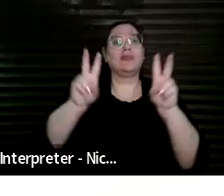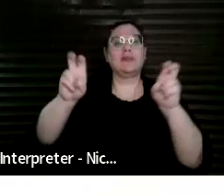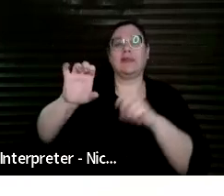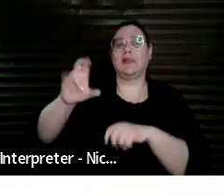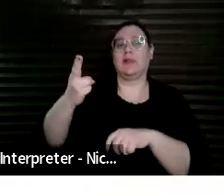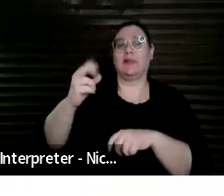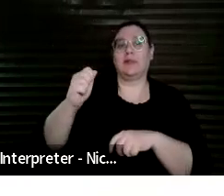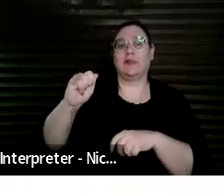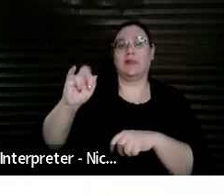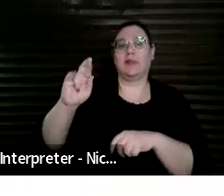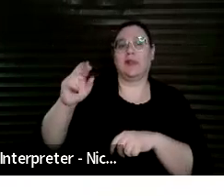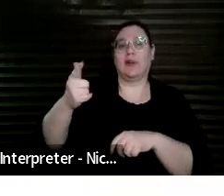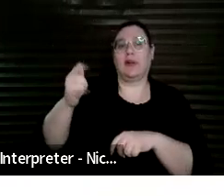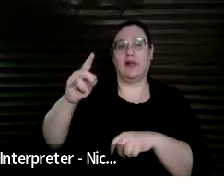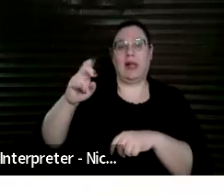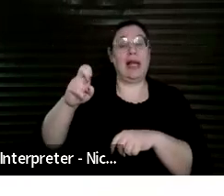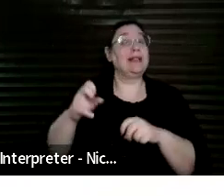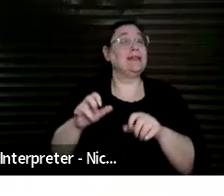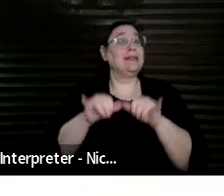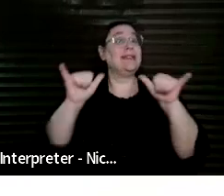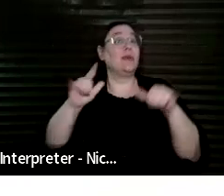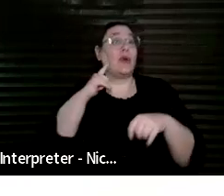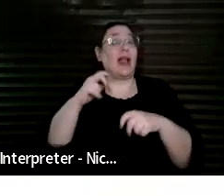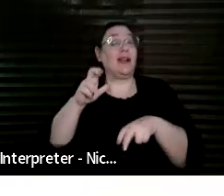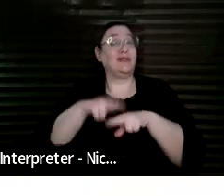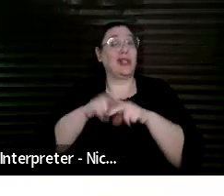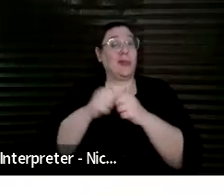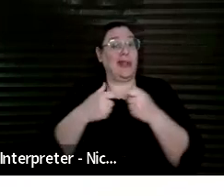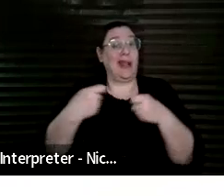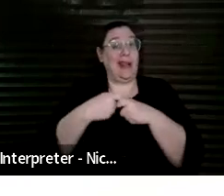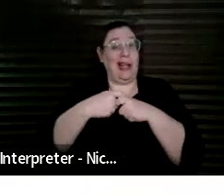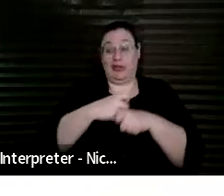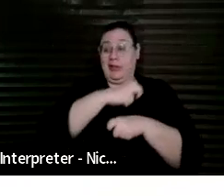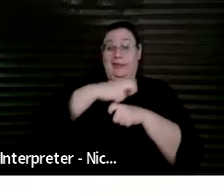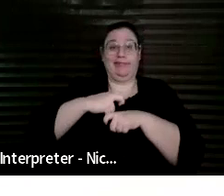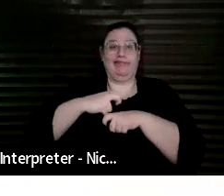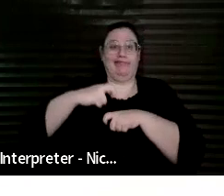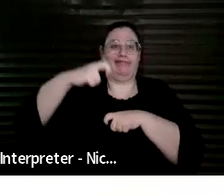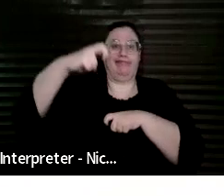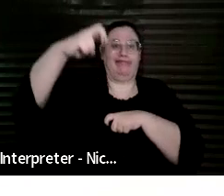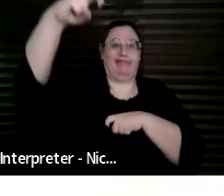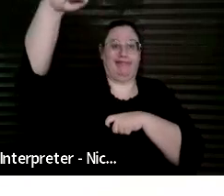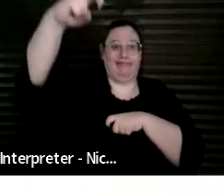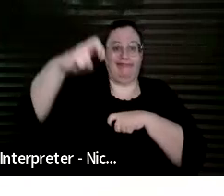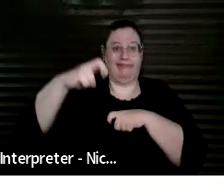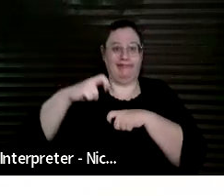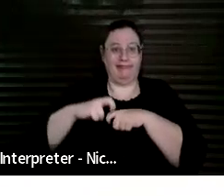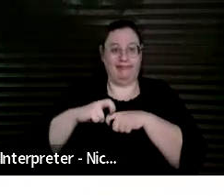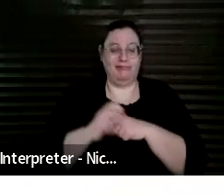system involving an electric chair that takes a user up and down.